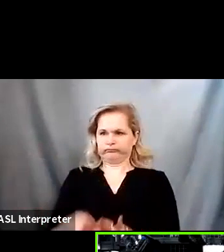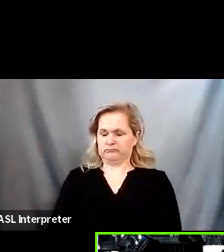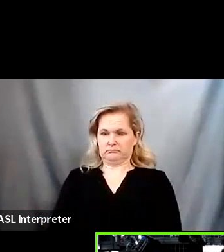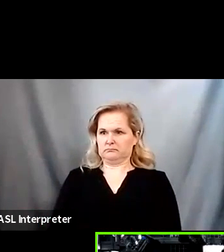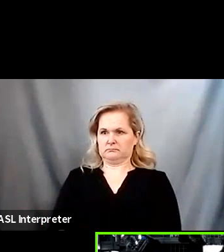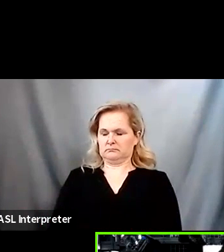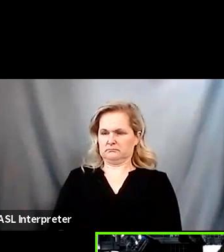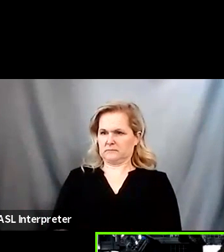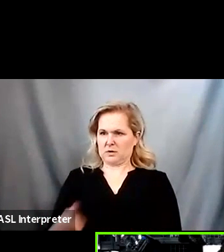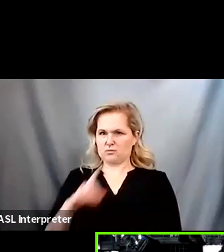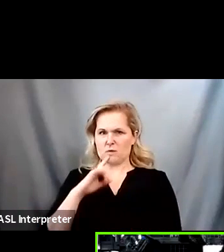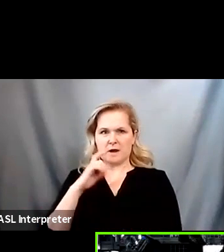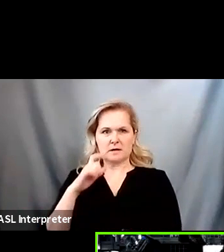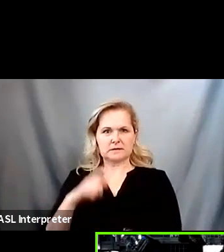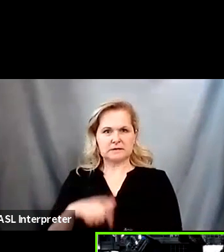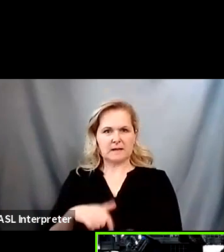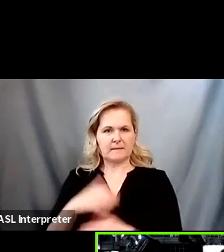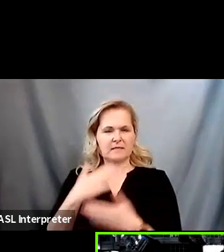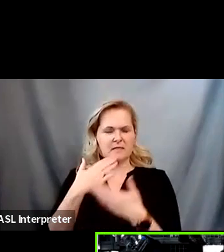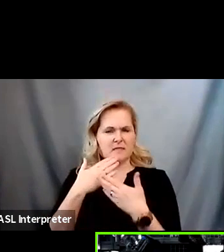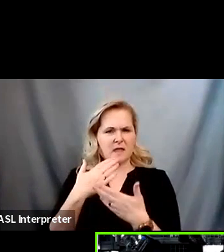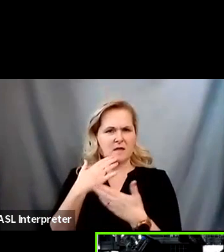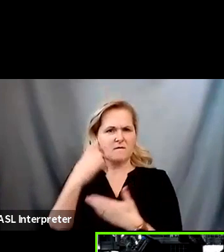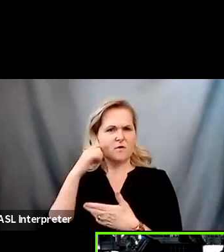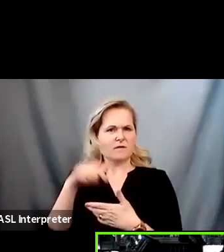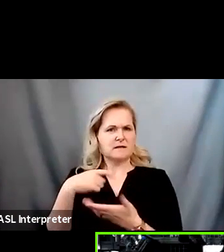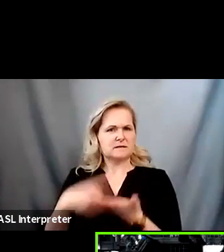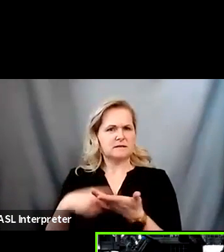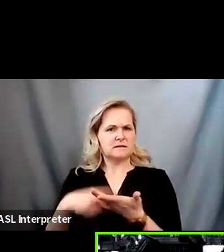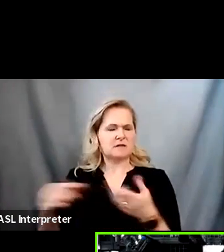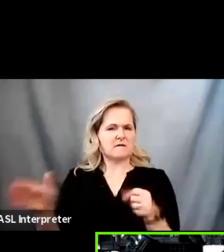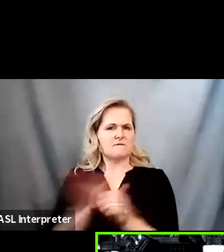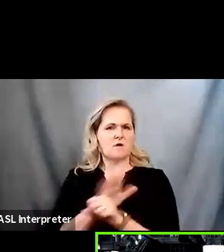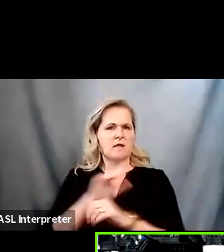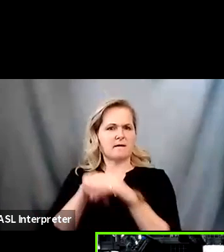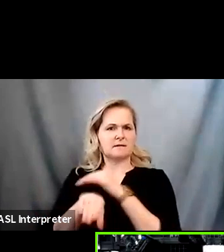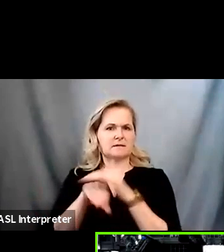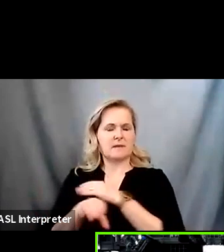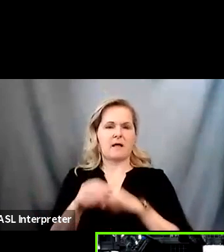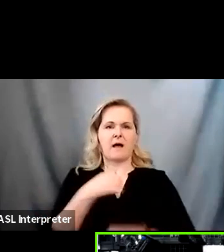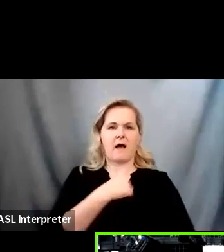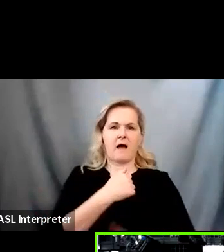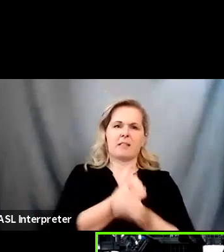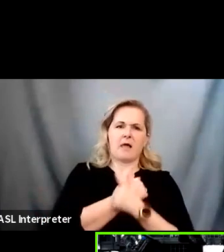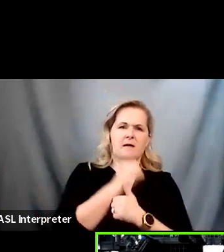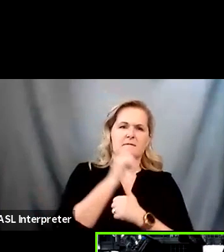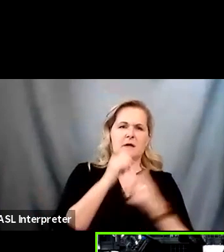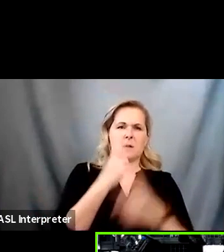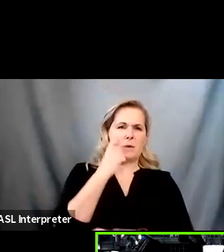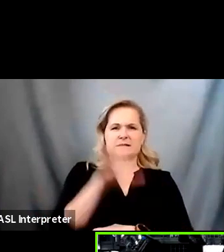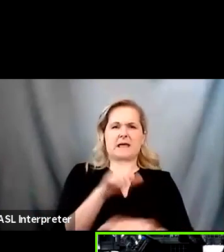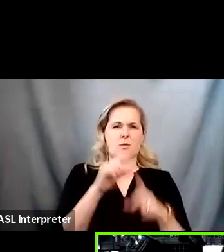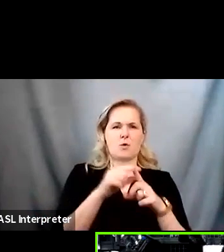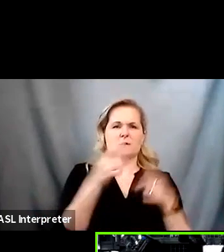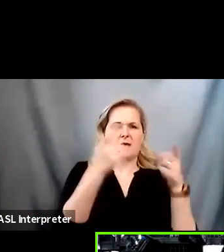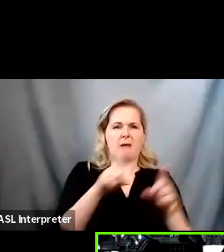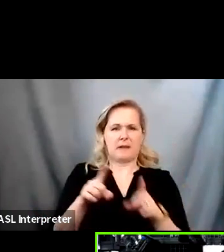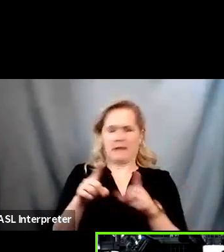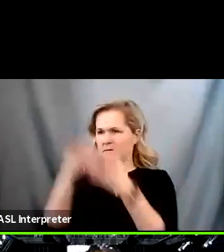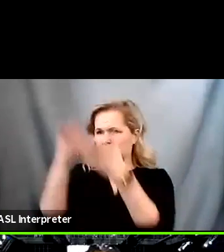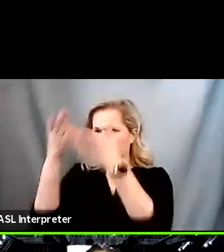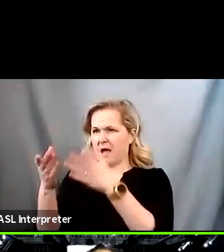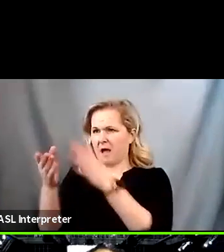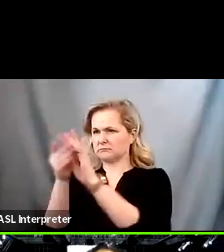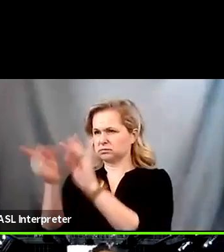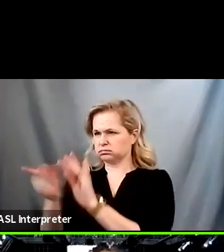for helping make this conversation totally accessible. Loved witnessing the words happening in real time. Very impressed. And